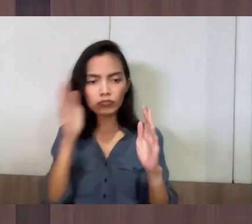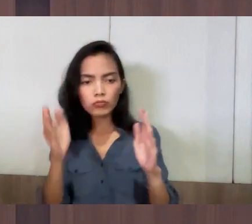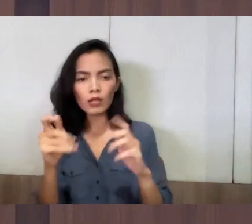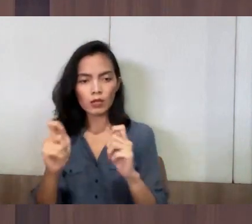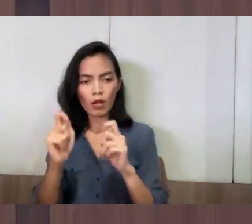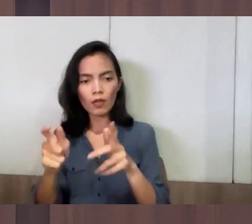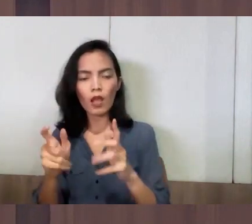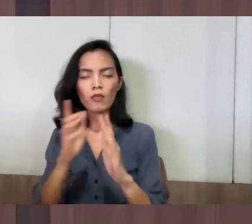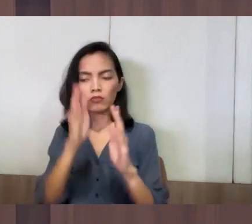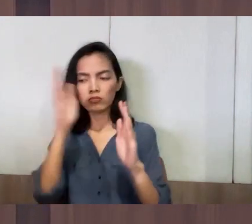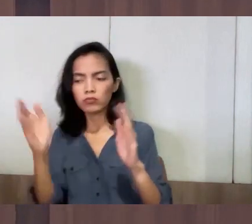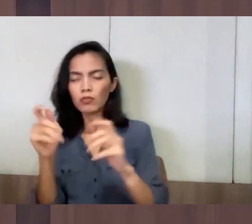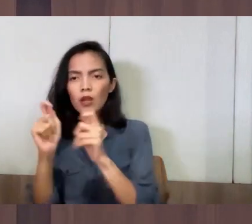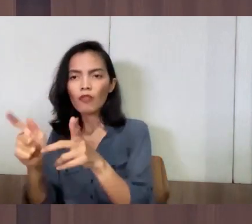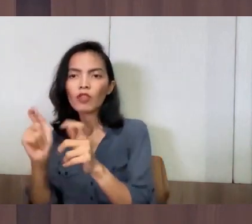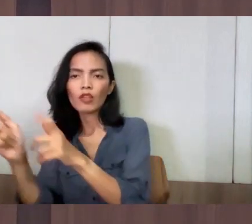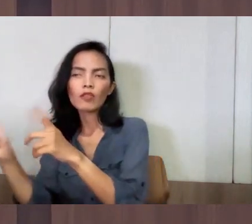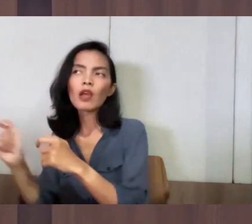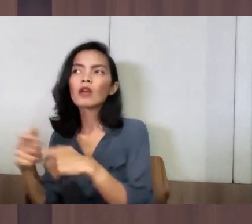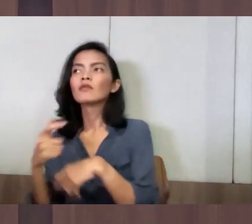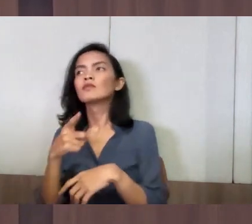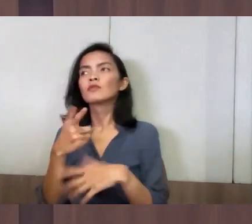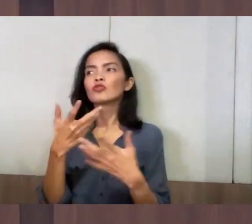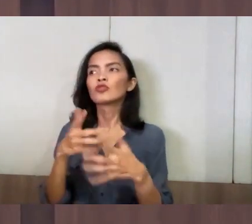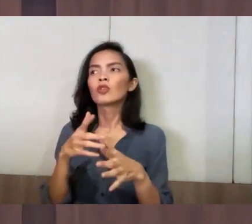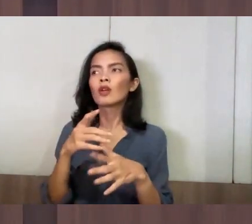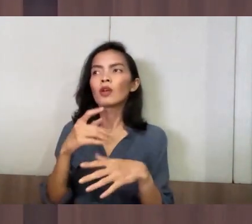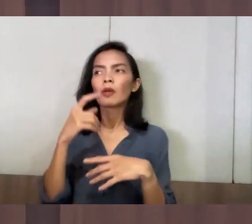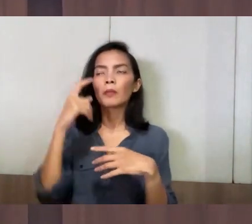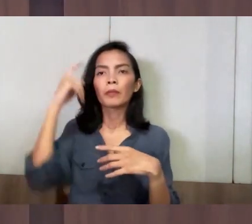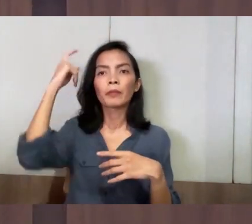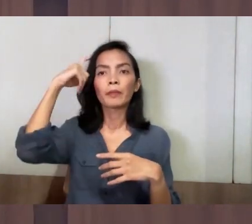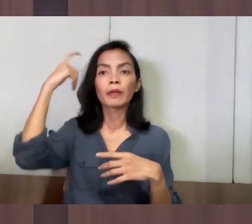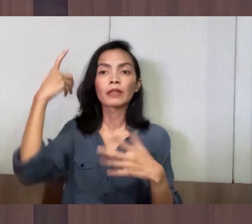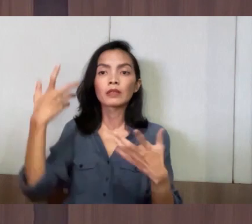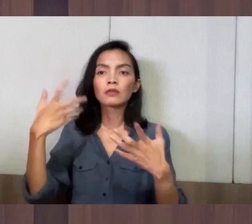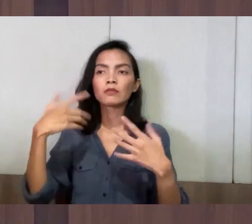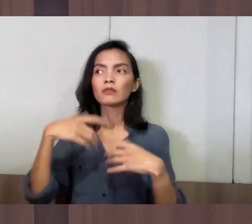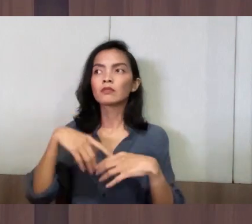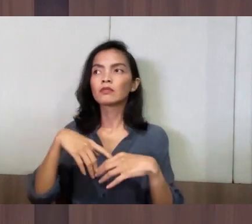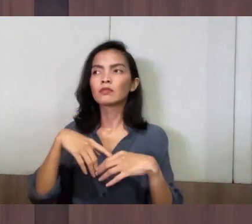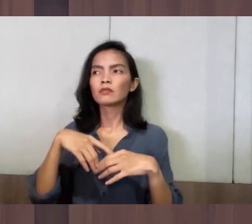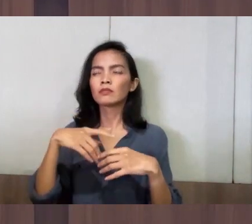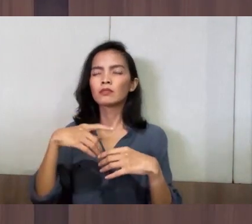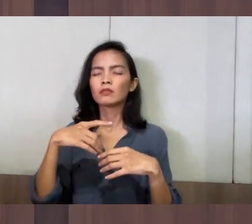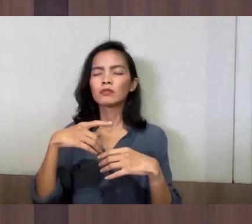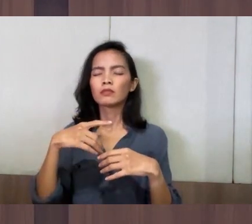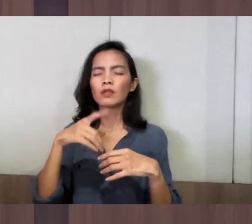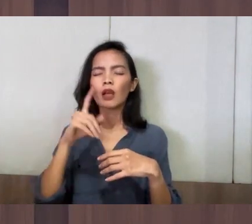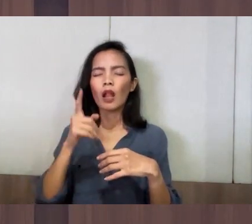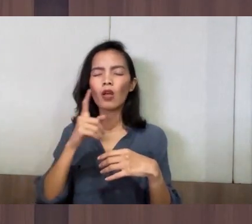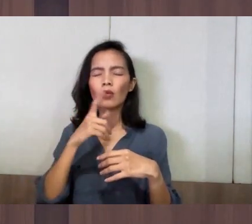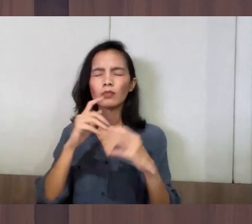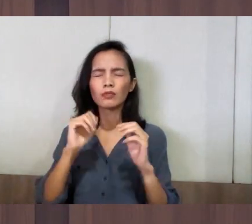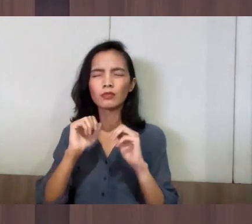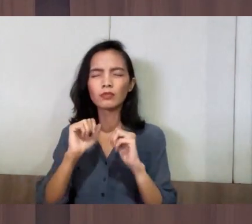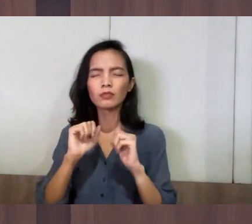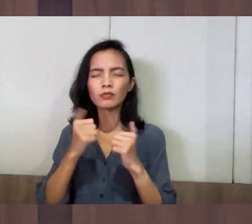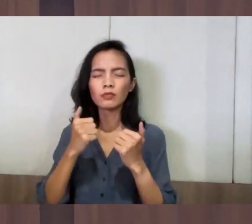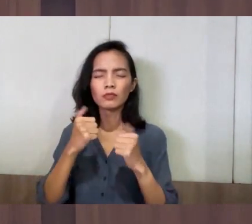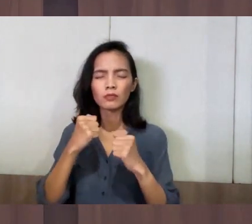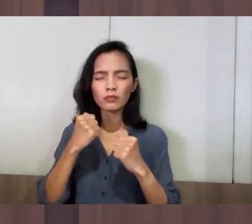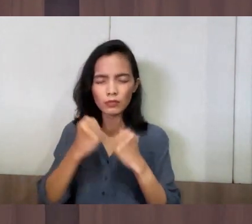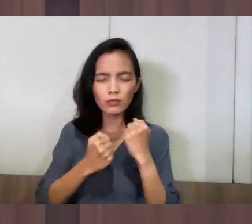So now we have a decision that becomes a plan. One thing to remember at the end of every loop,